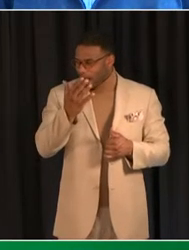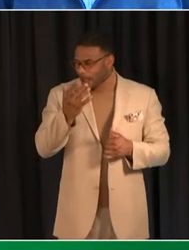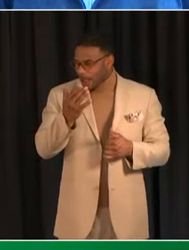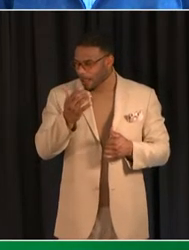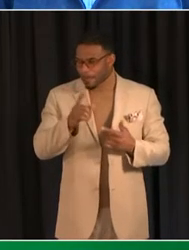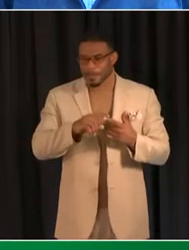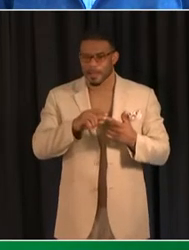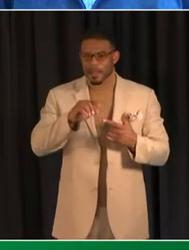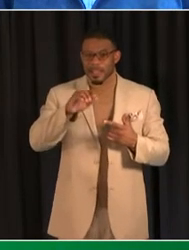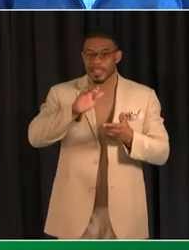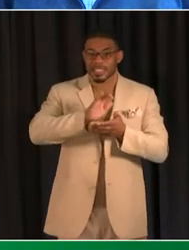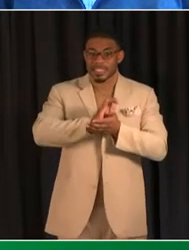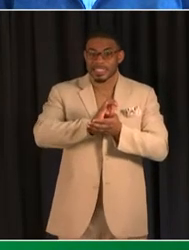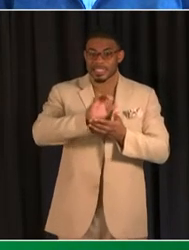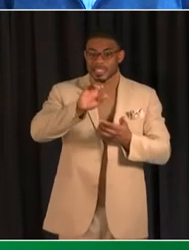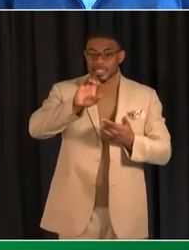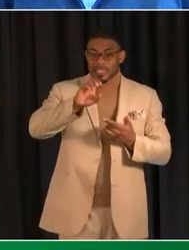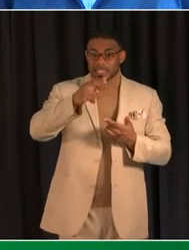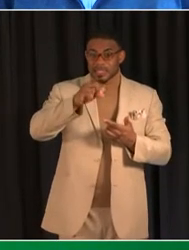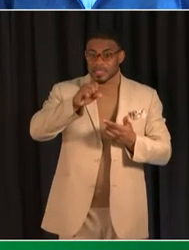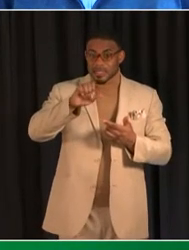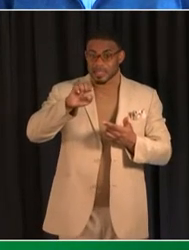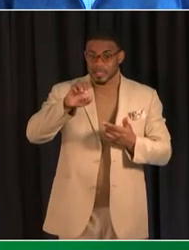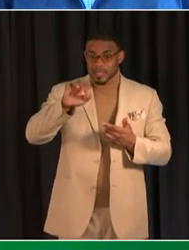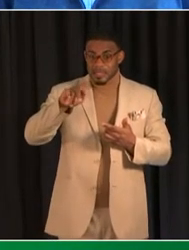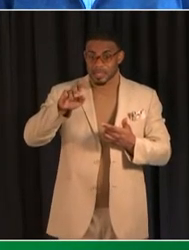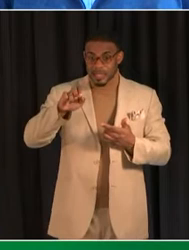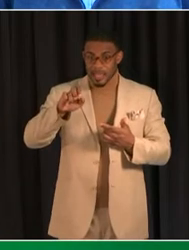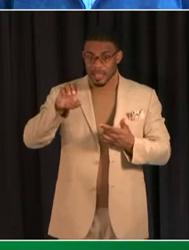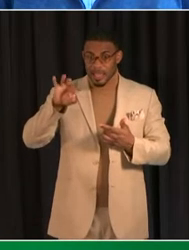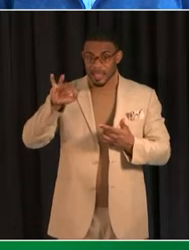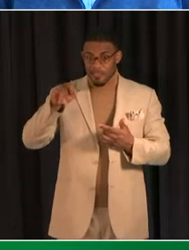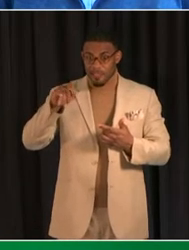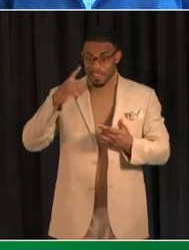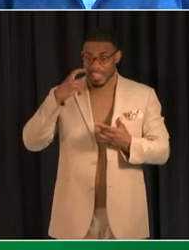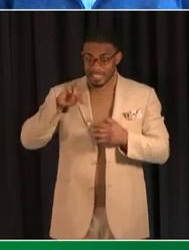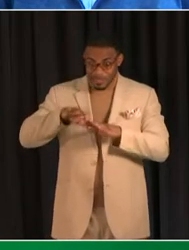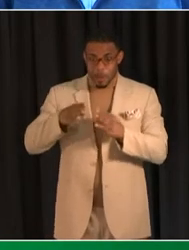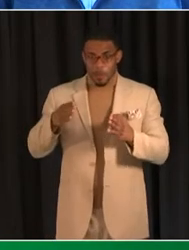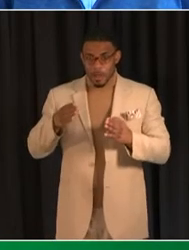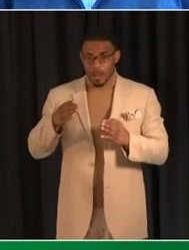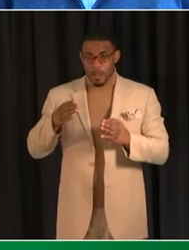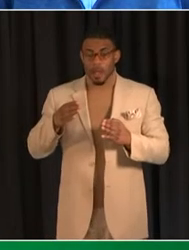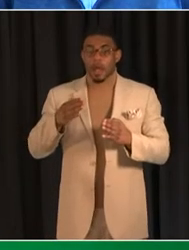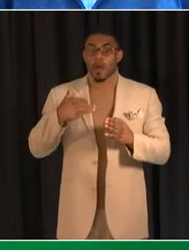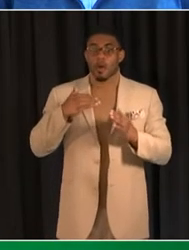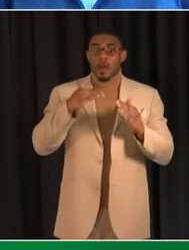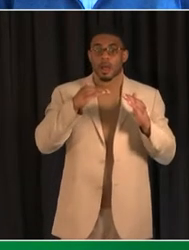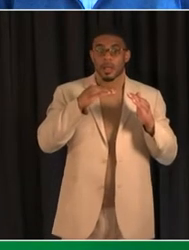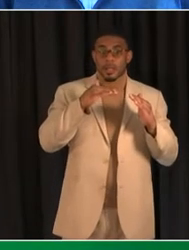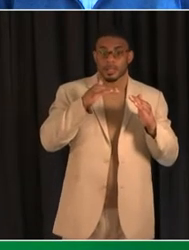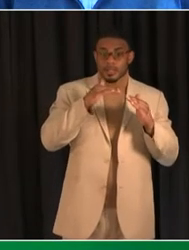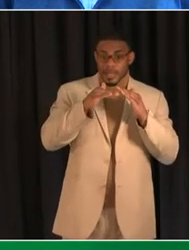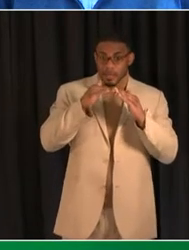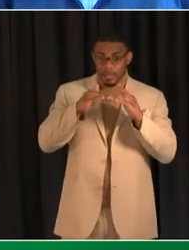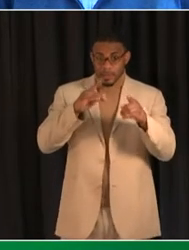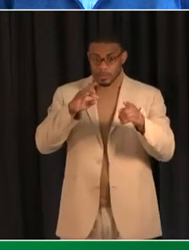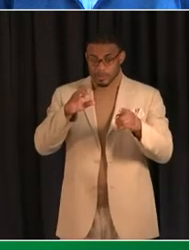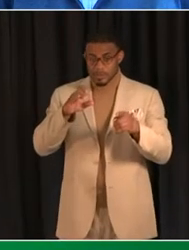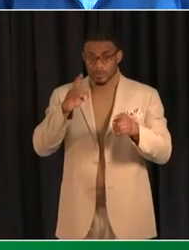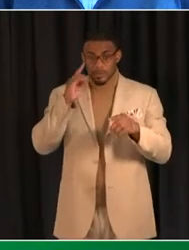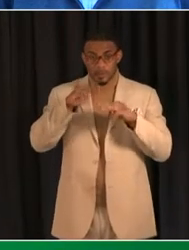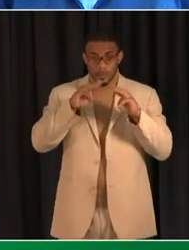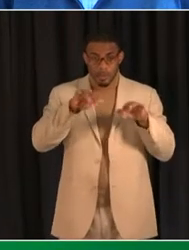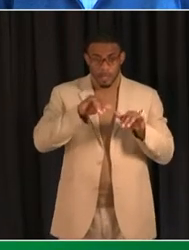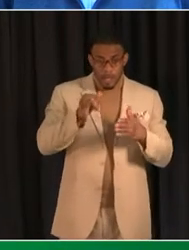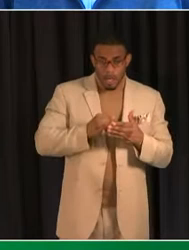and Cheesecake Factory opening in downtown. We have museums that are reopening. The National Museum of Women